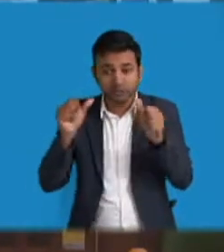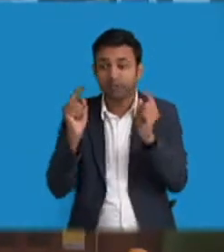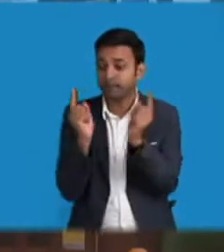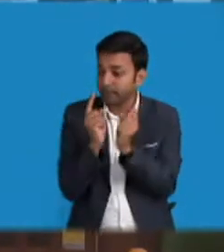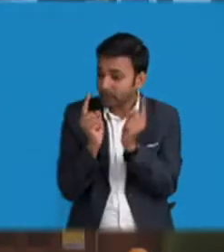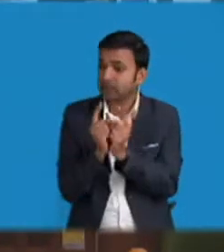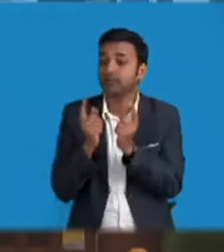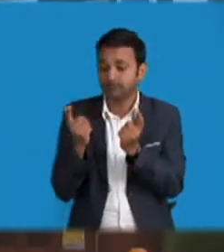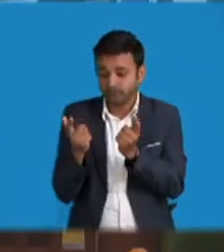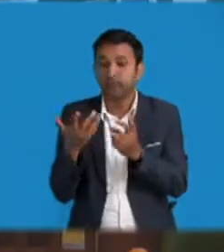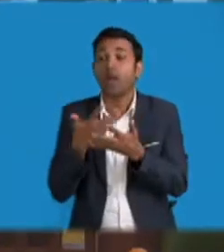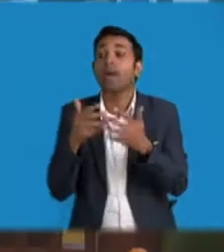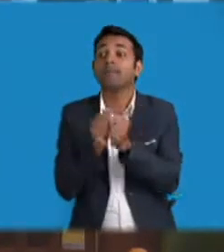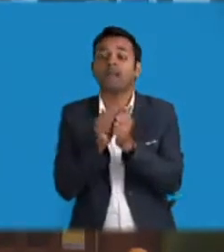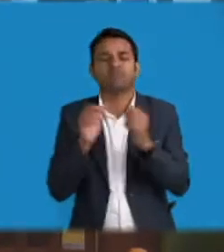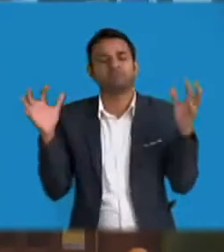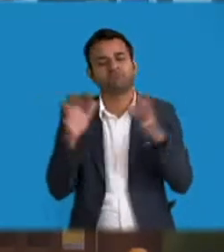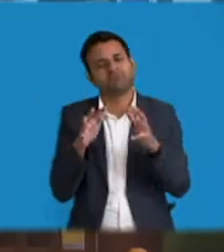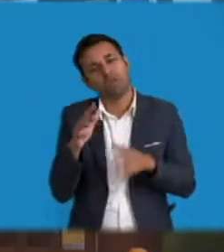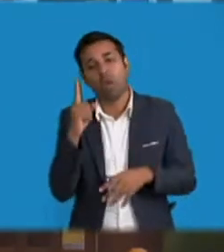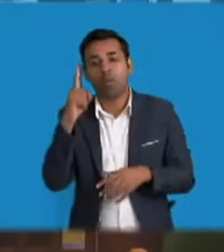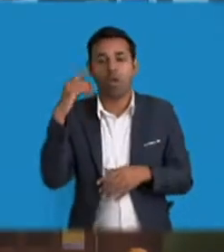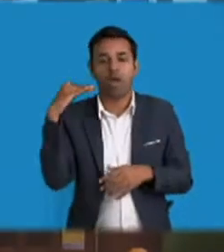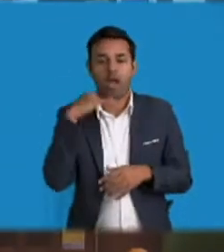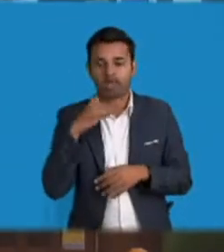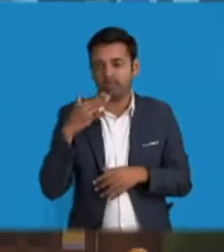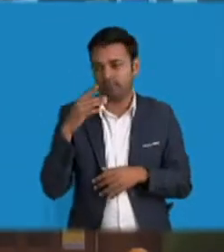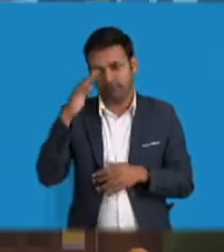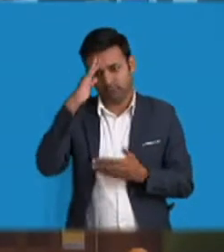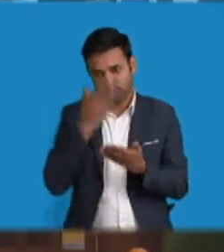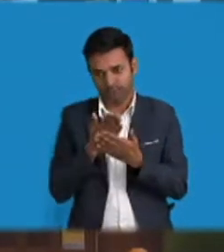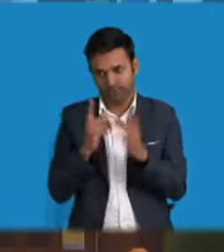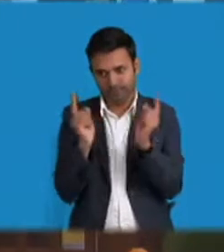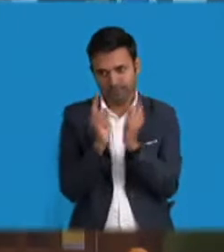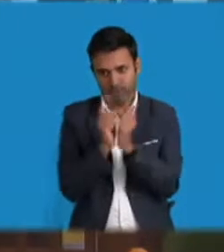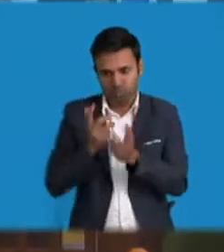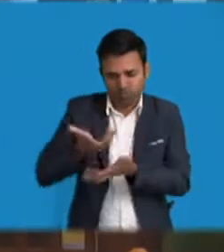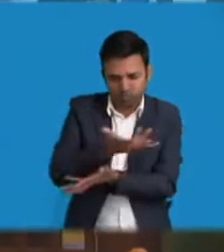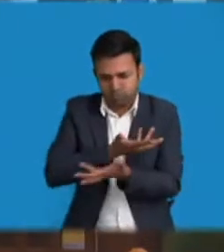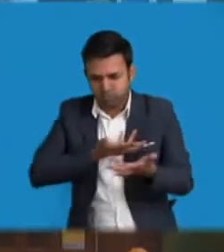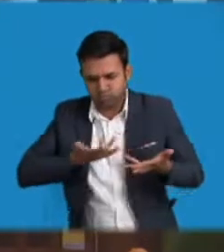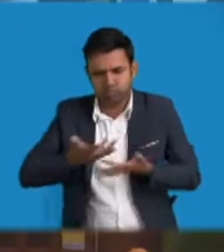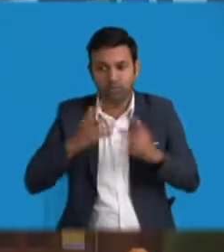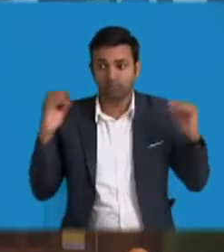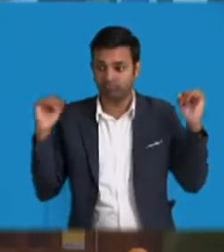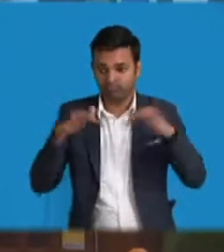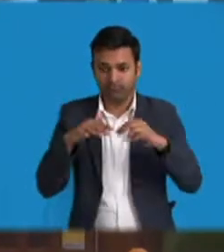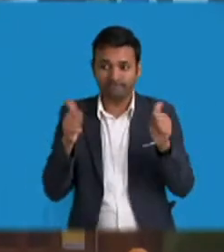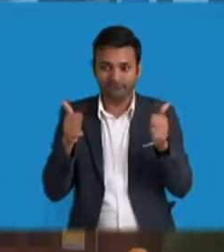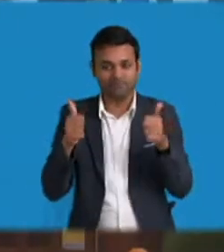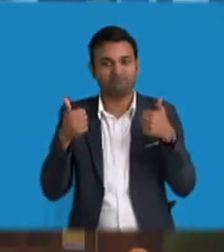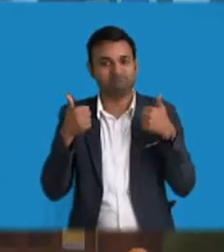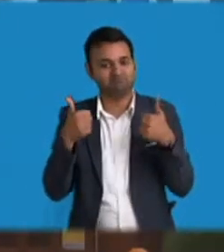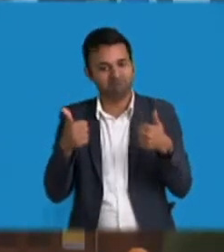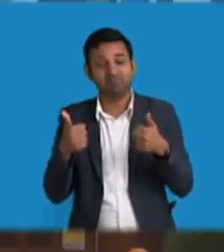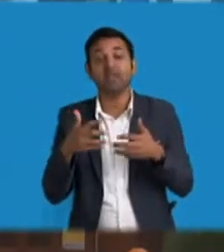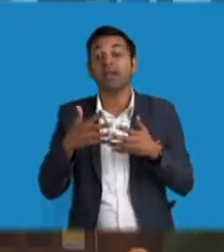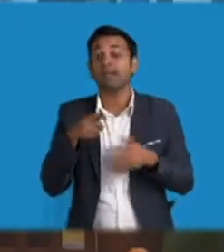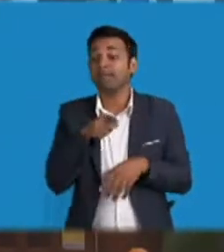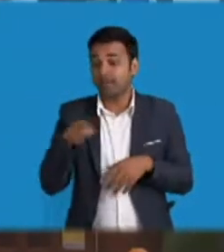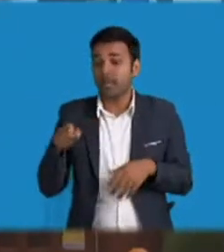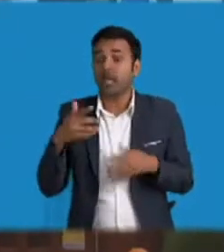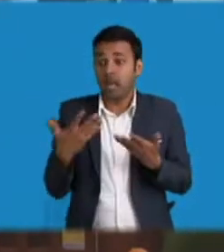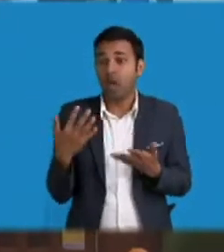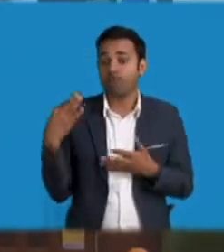students in both the places. And almost all of them have now volunteered to come back to school,